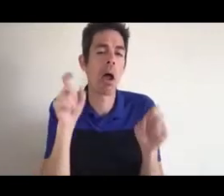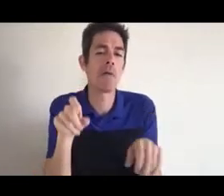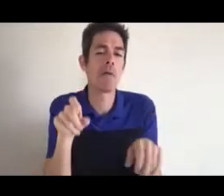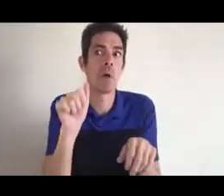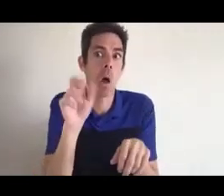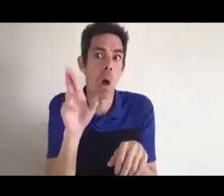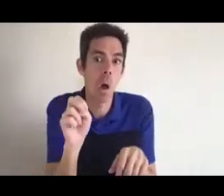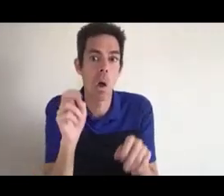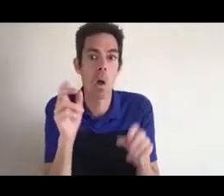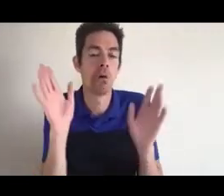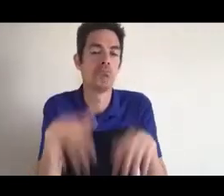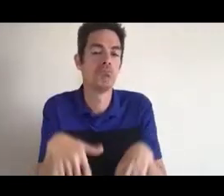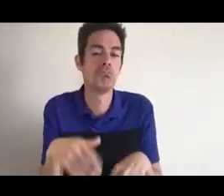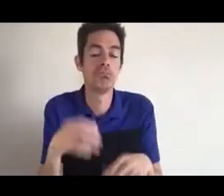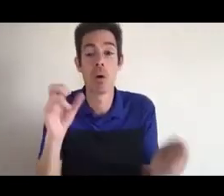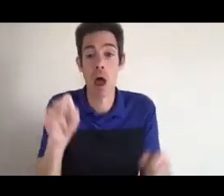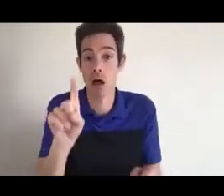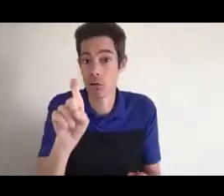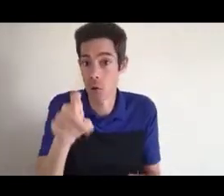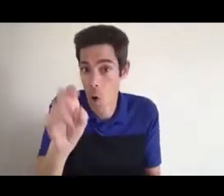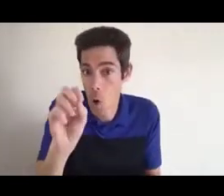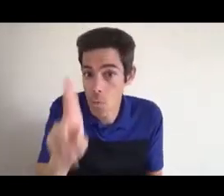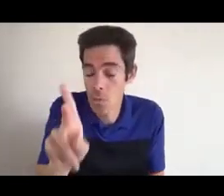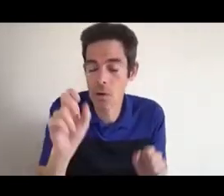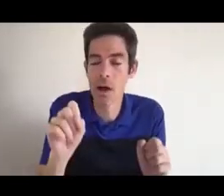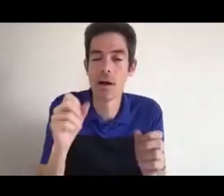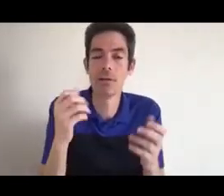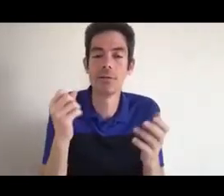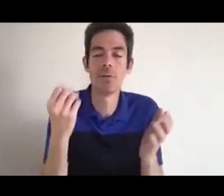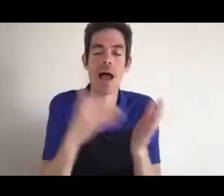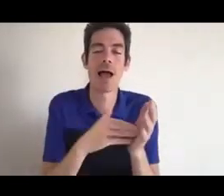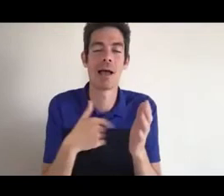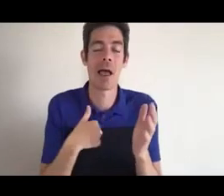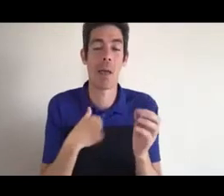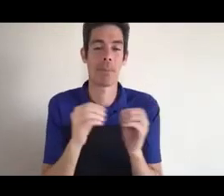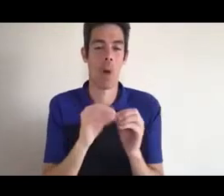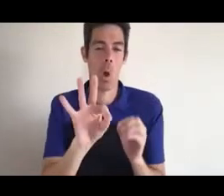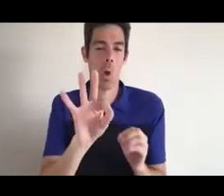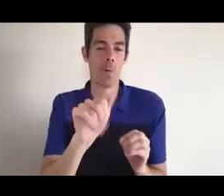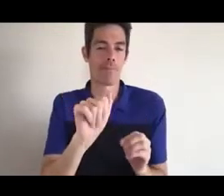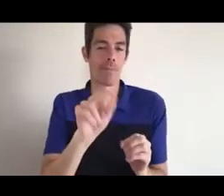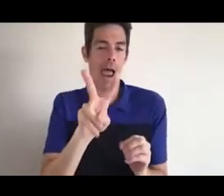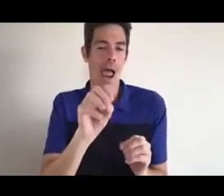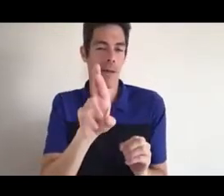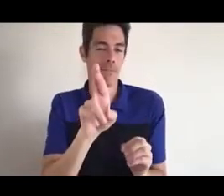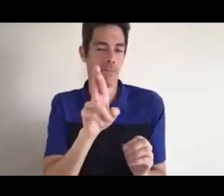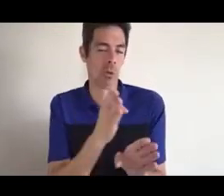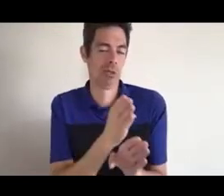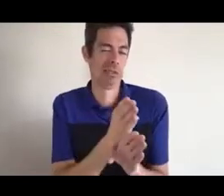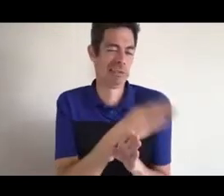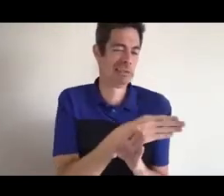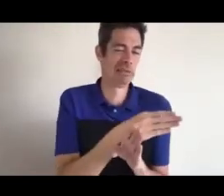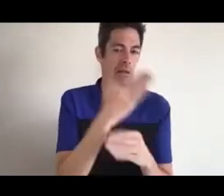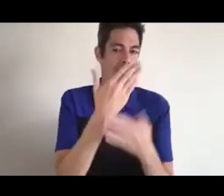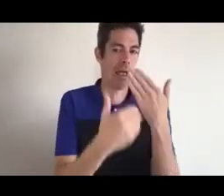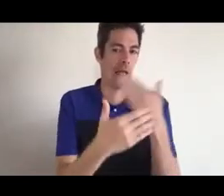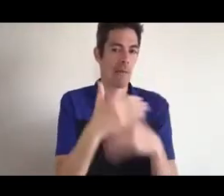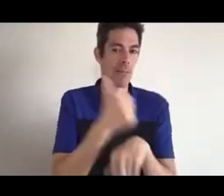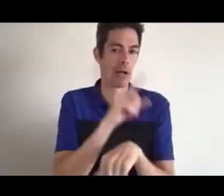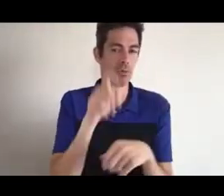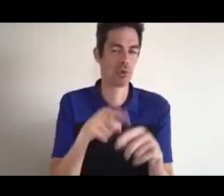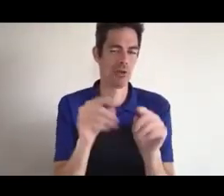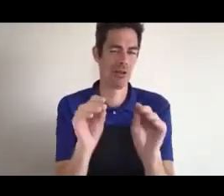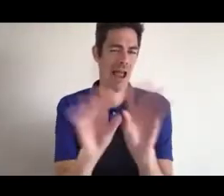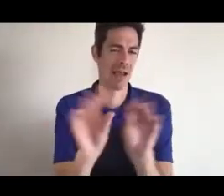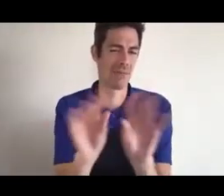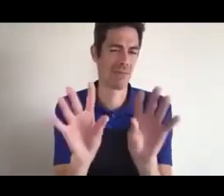okay? You don't have to preface with are or question and use your eyebrows. So I